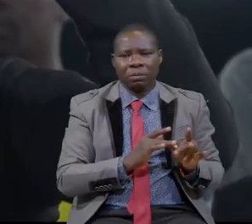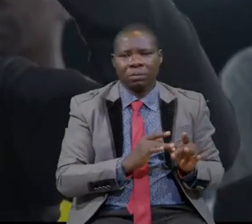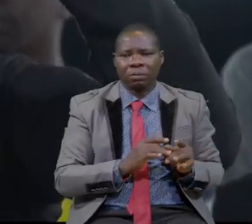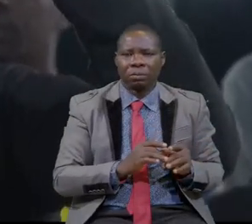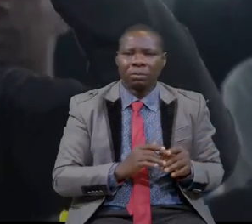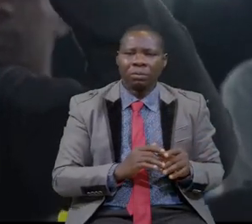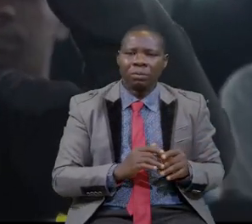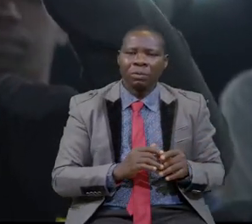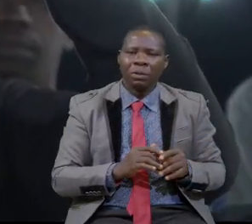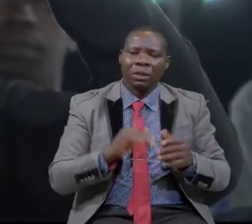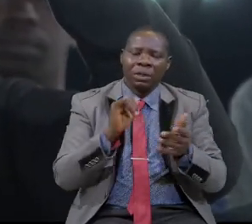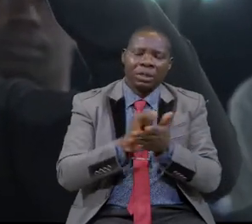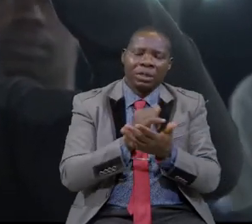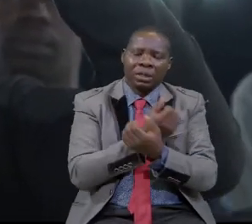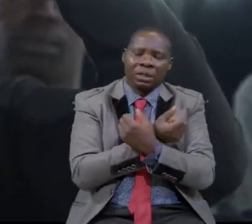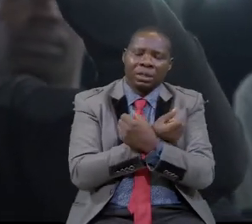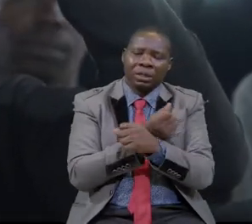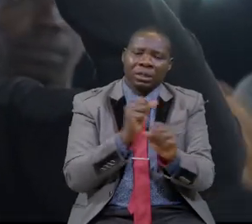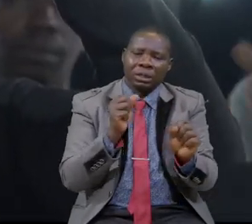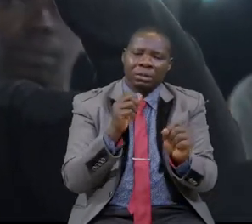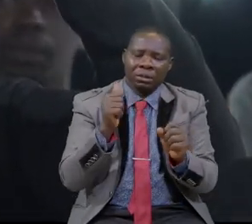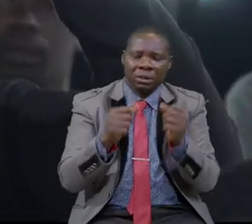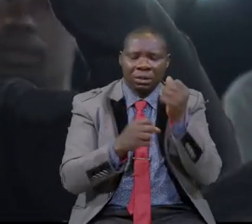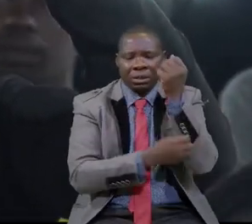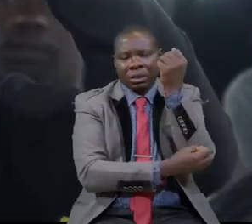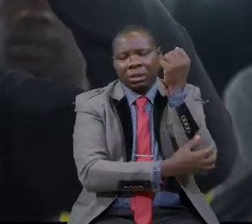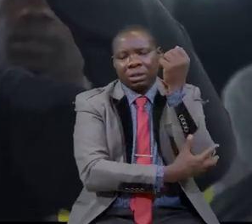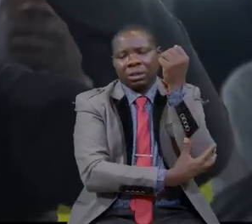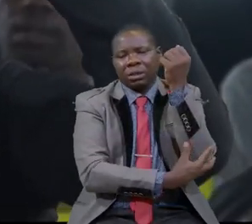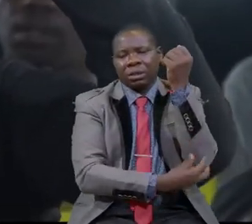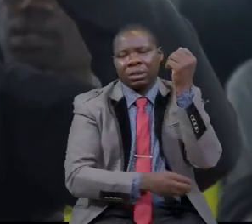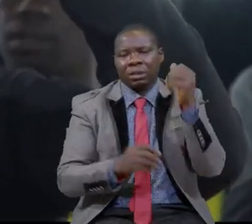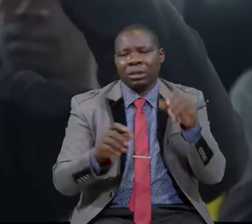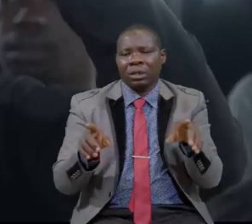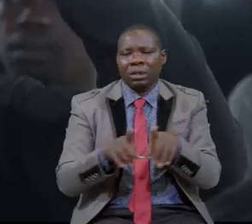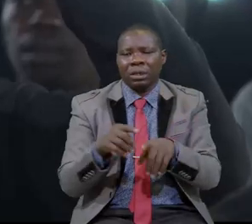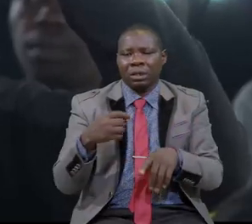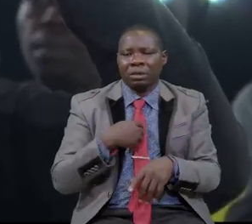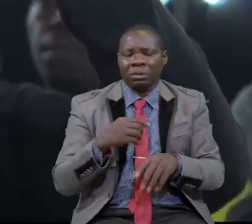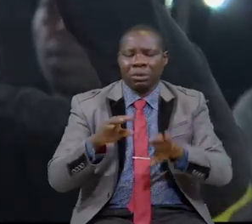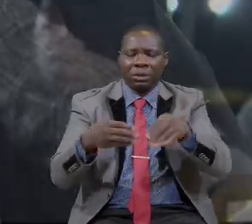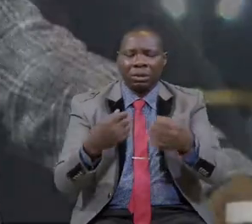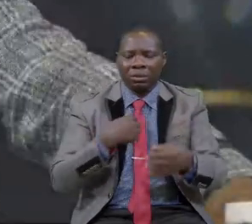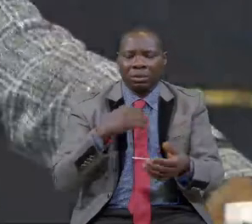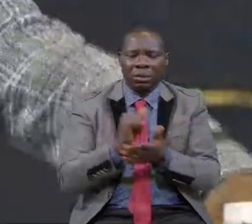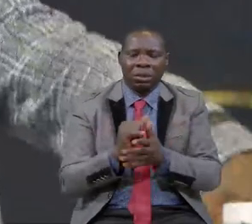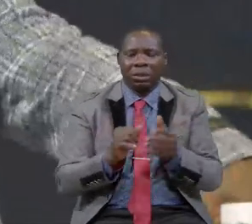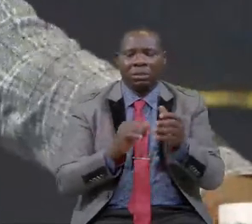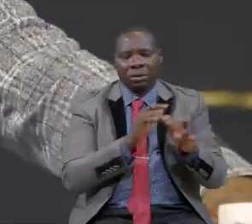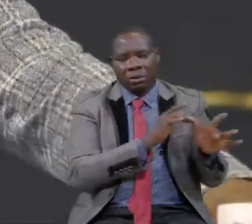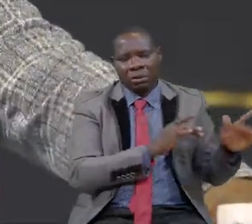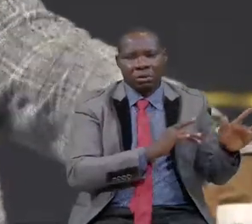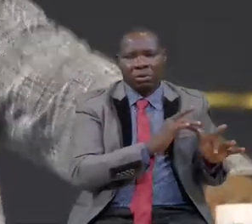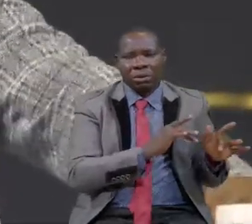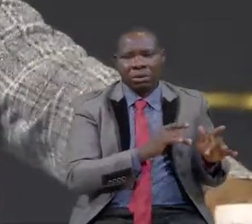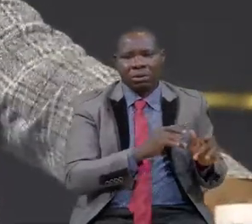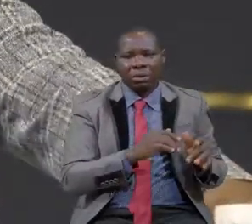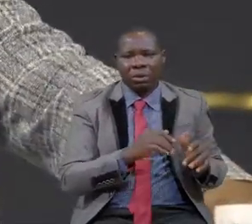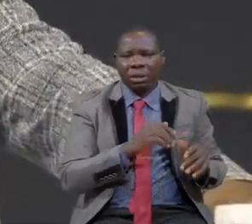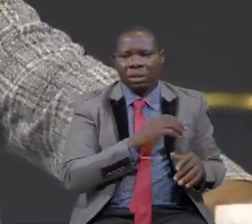that saves a wretch like me, give me that compassion. And the transformation,